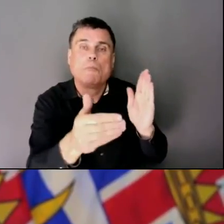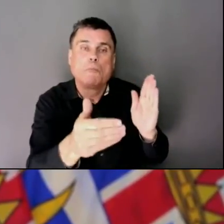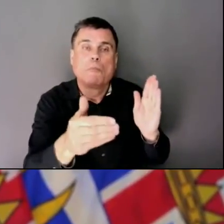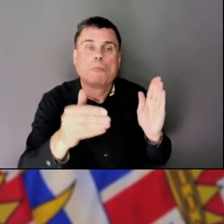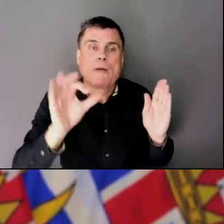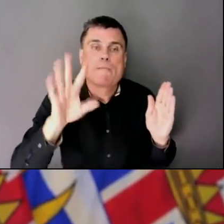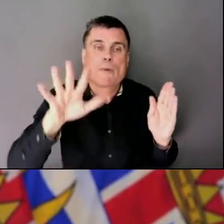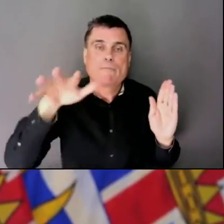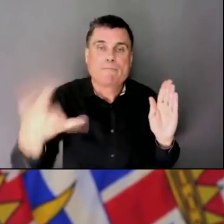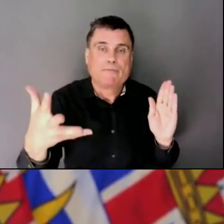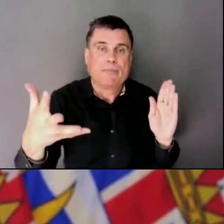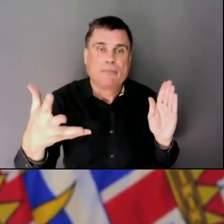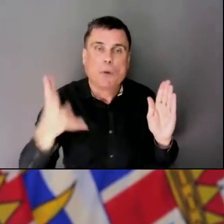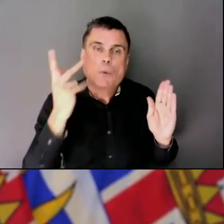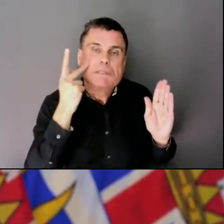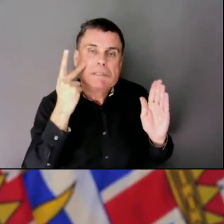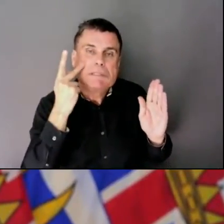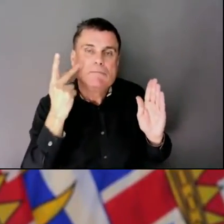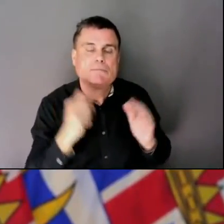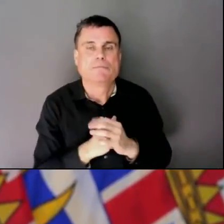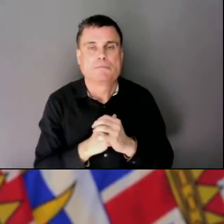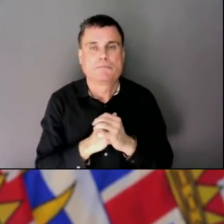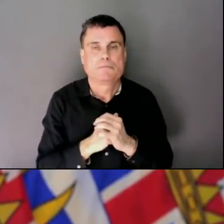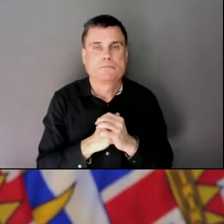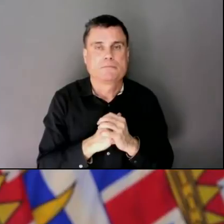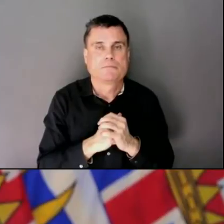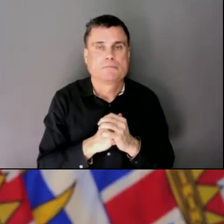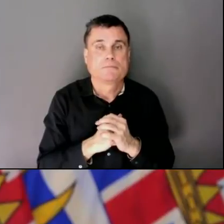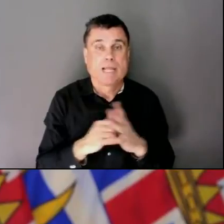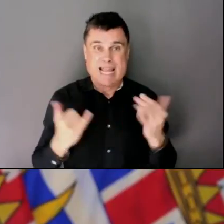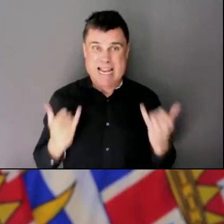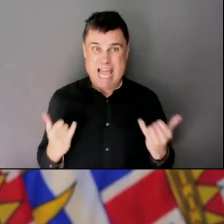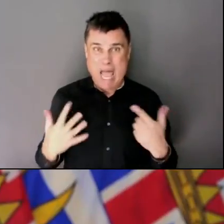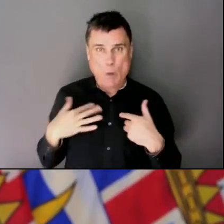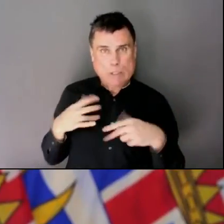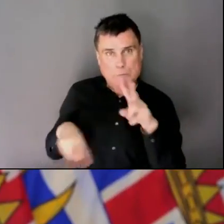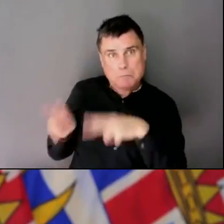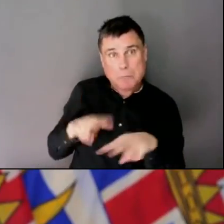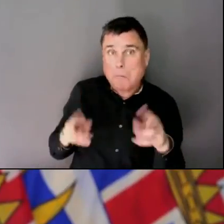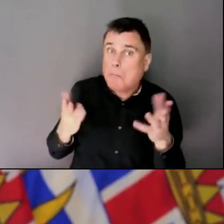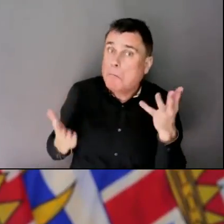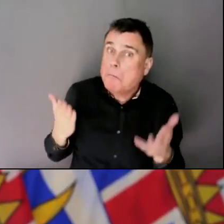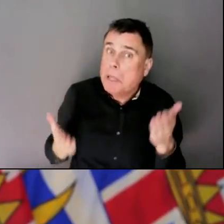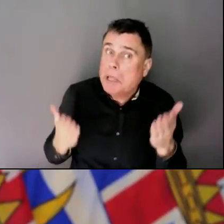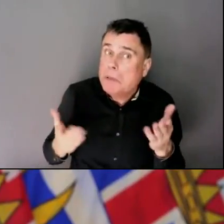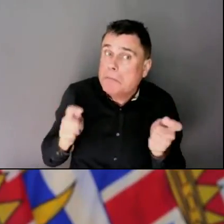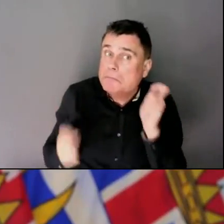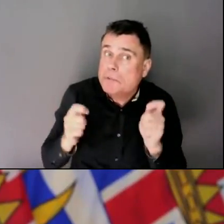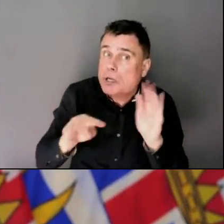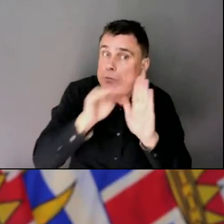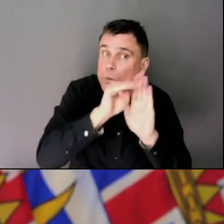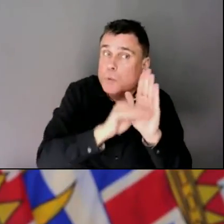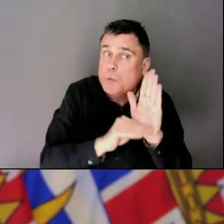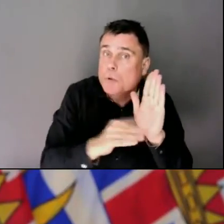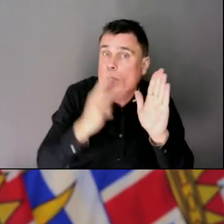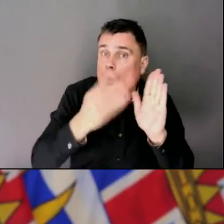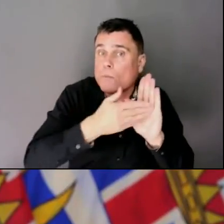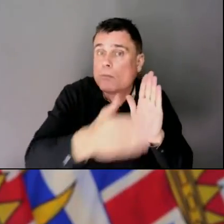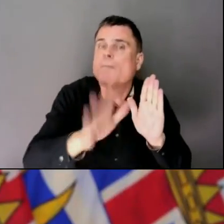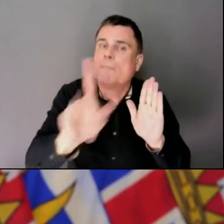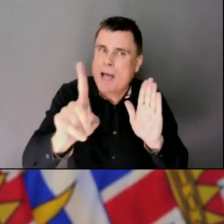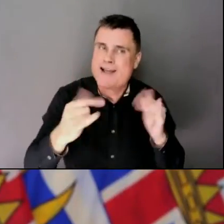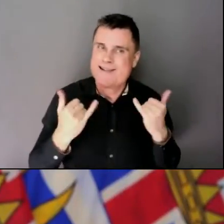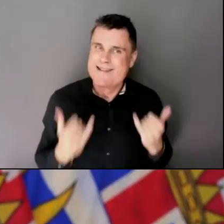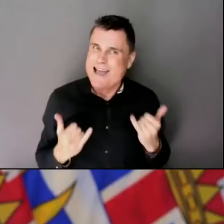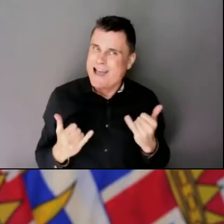come again, and we will be looking at, are there things that we can do depending on what we're seeing in transmission risk in the